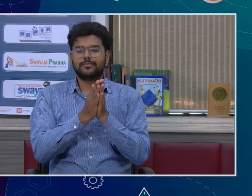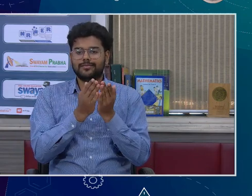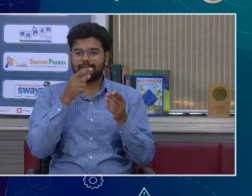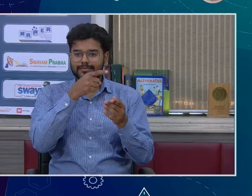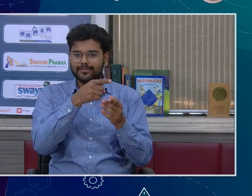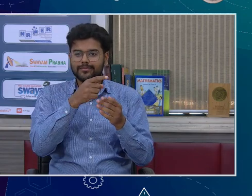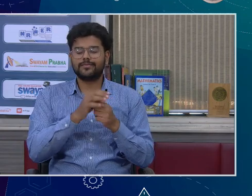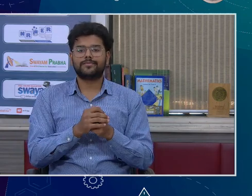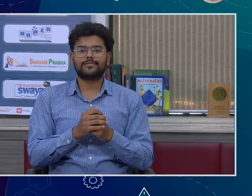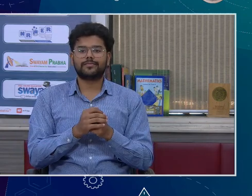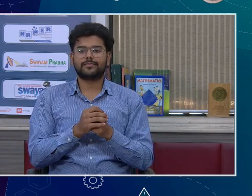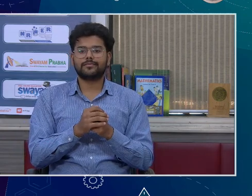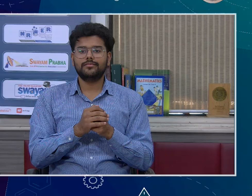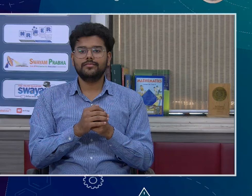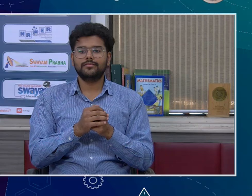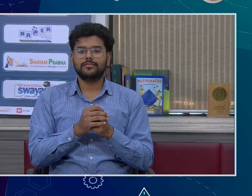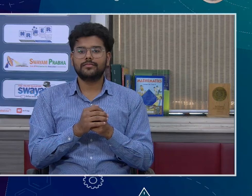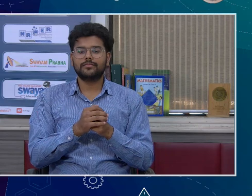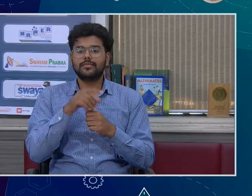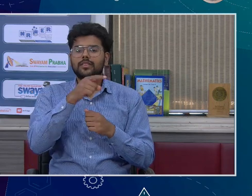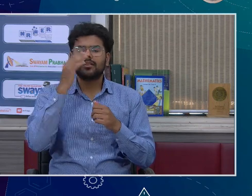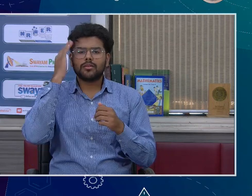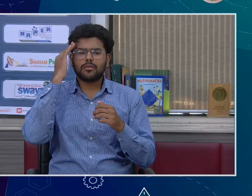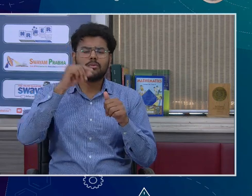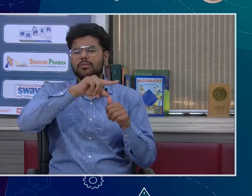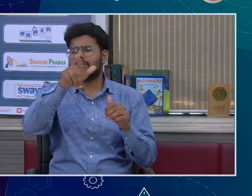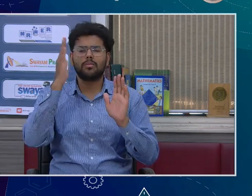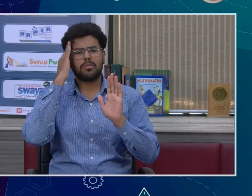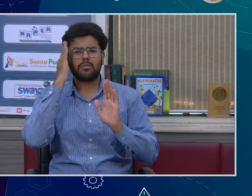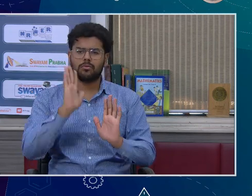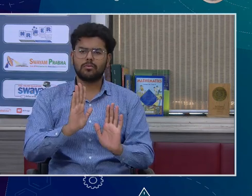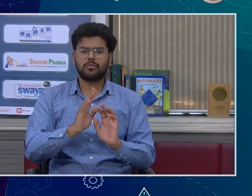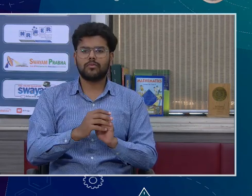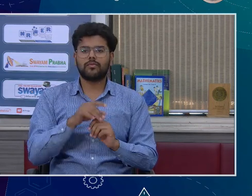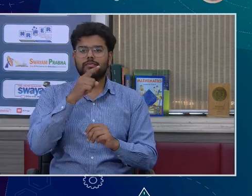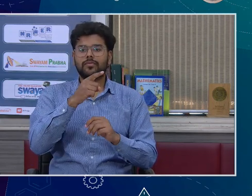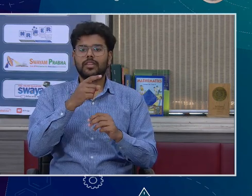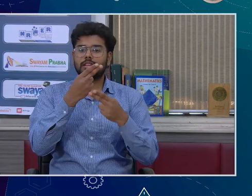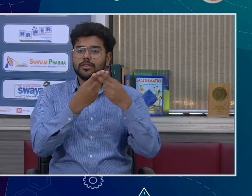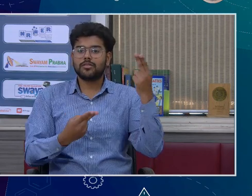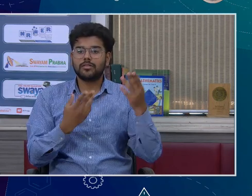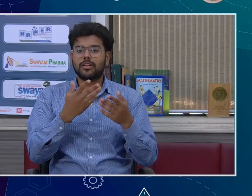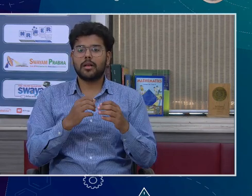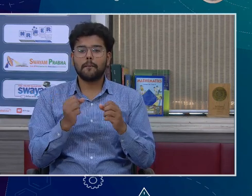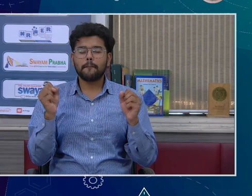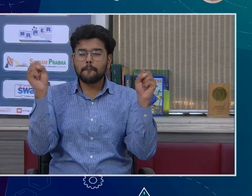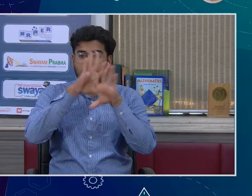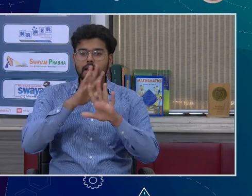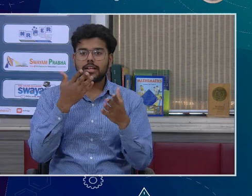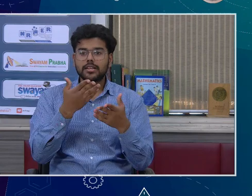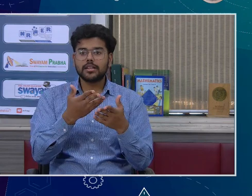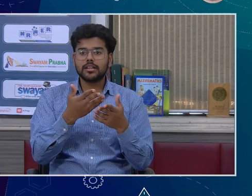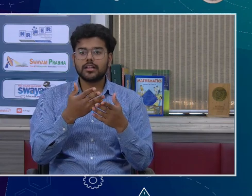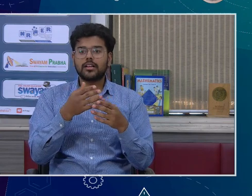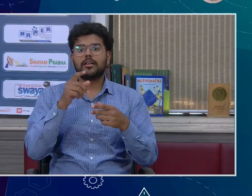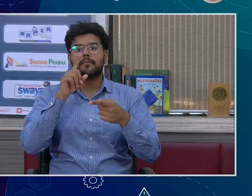Marigold, as already you must be knowing already. Now, this is a story about a magician Shakti and